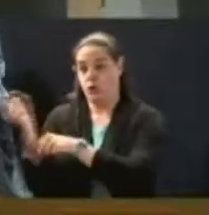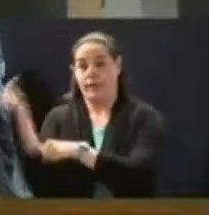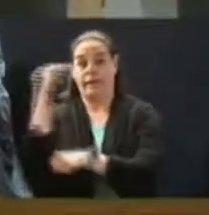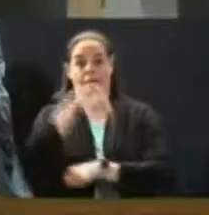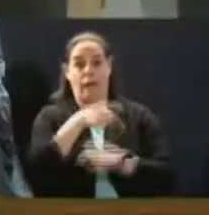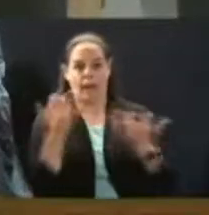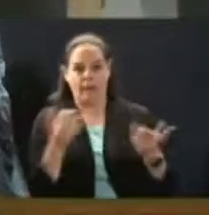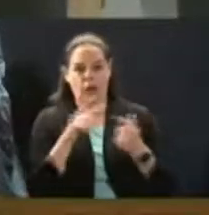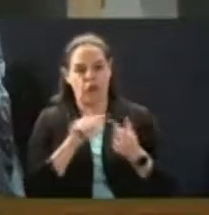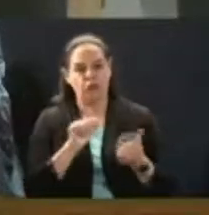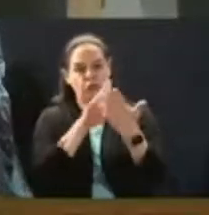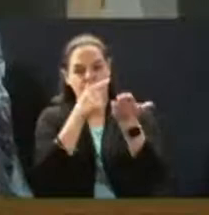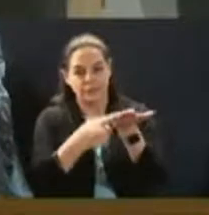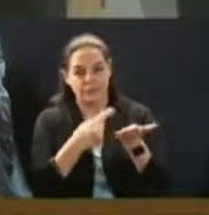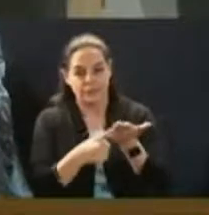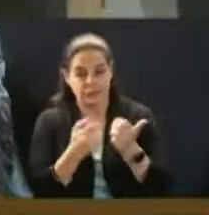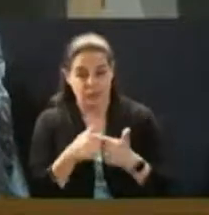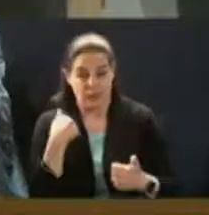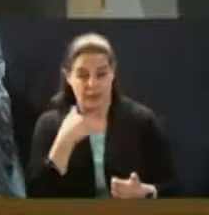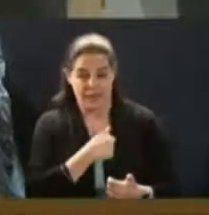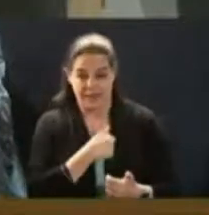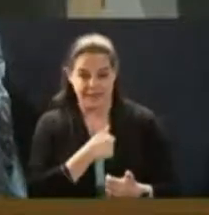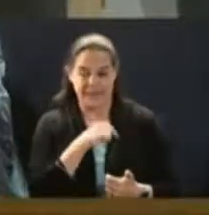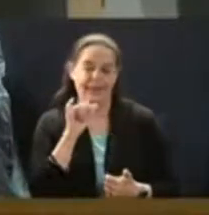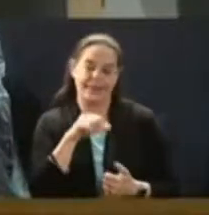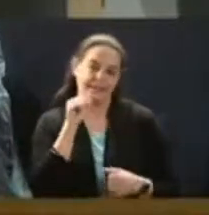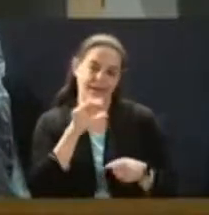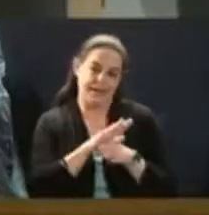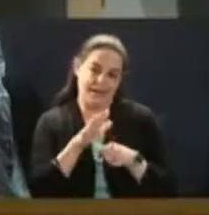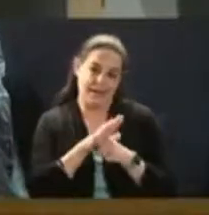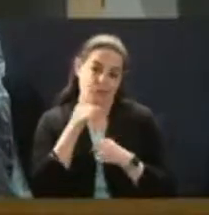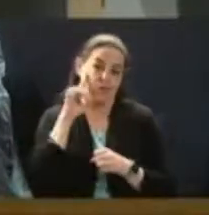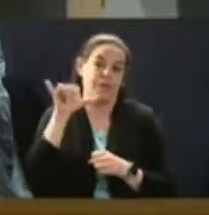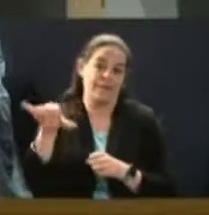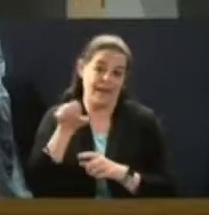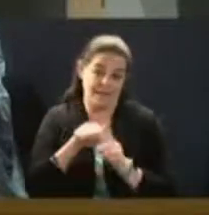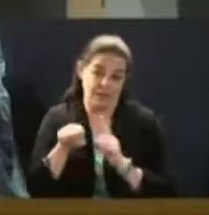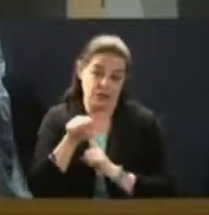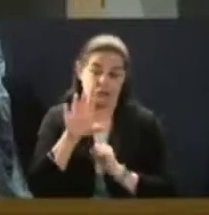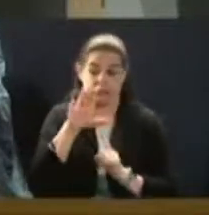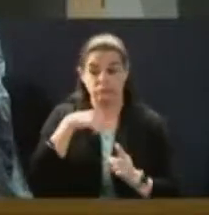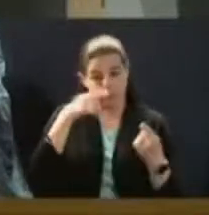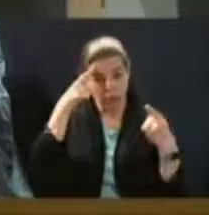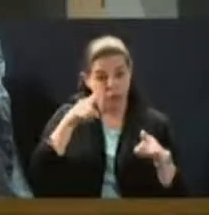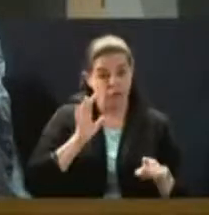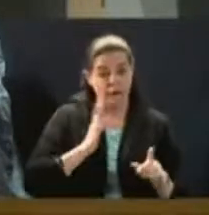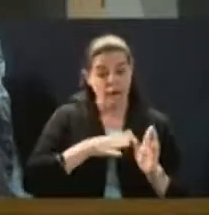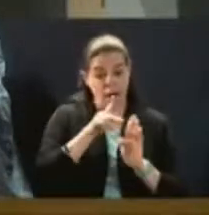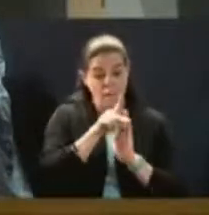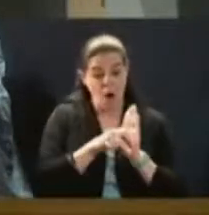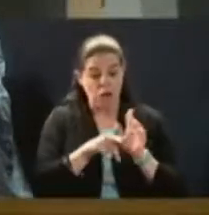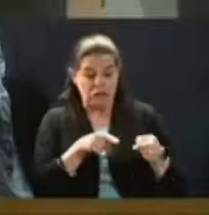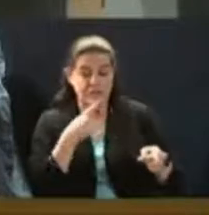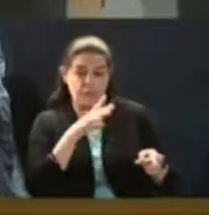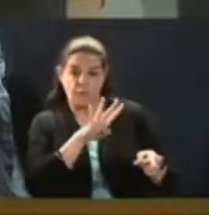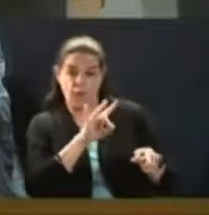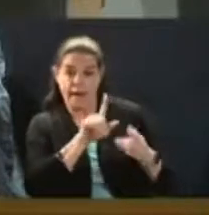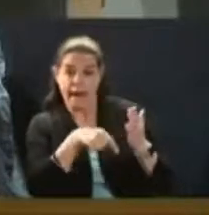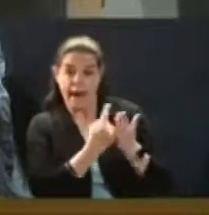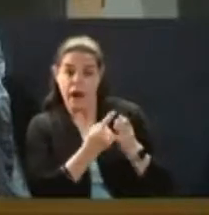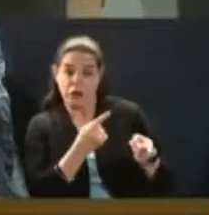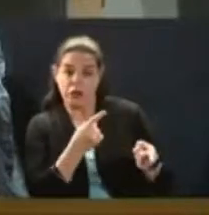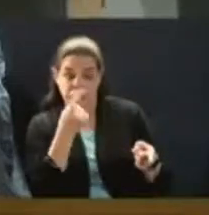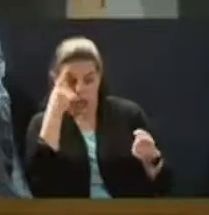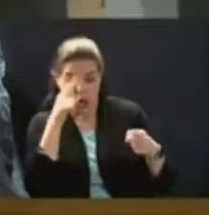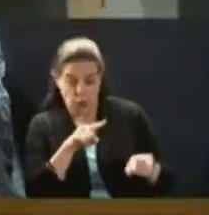here to address us, that is not adequate in that situation. I agree, our policy says 48 hours, and I agree that